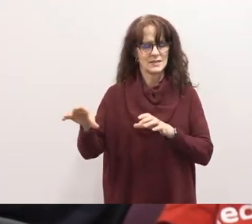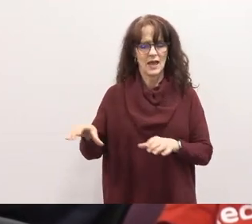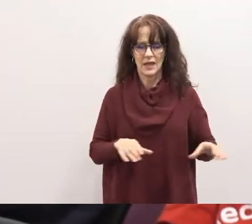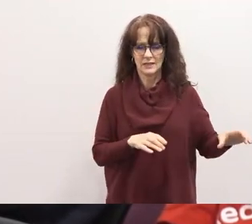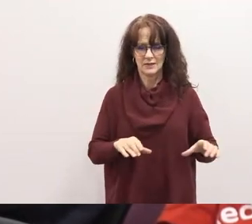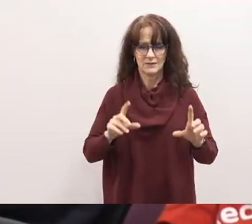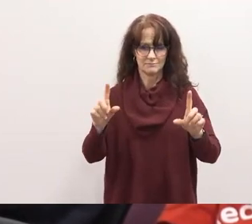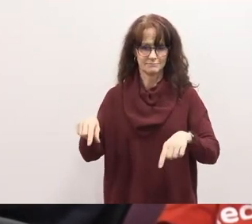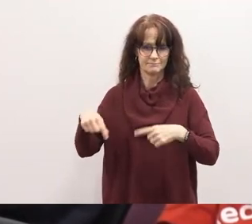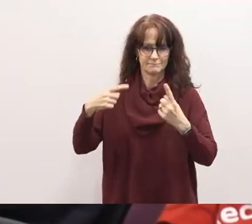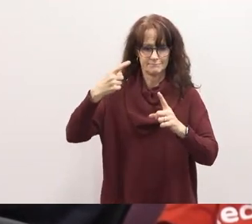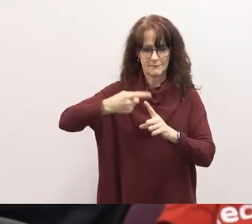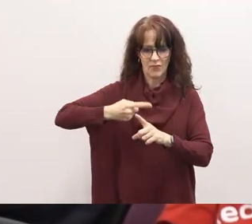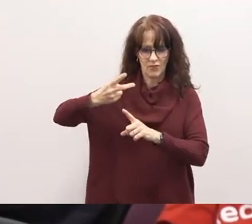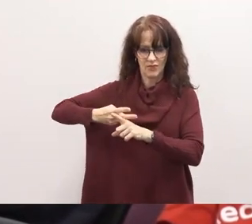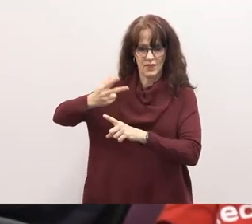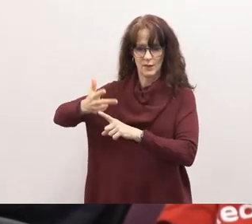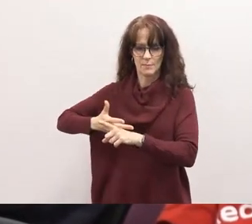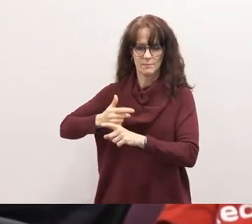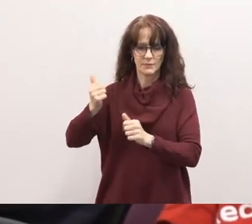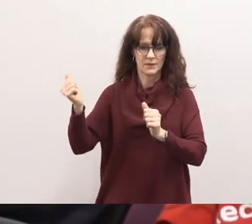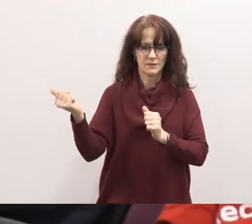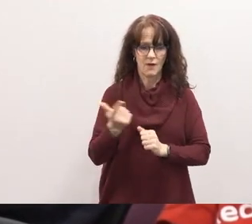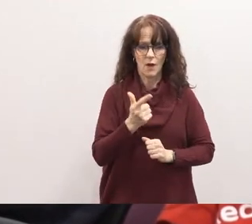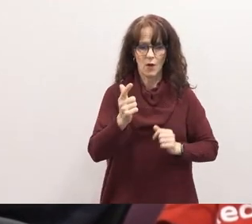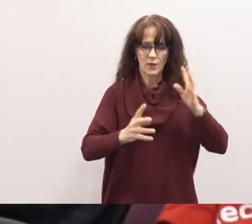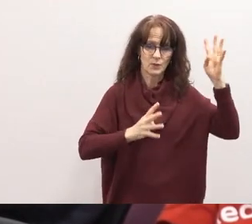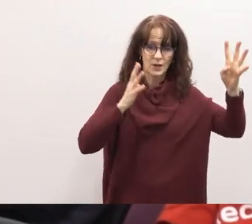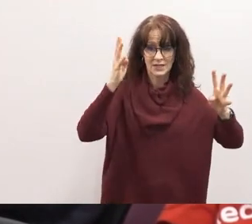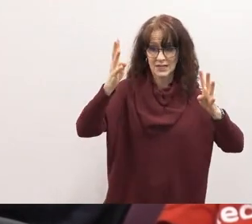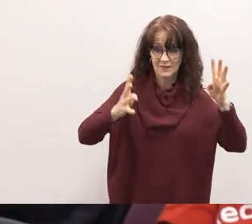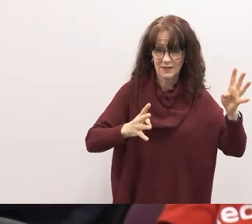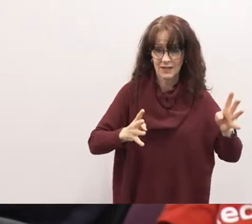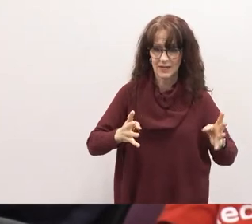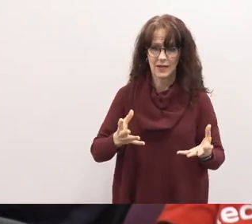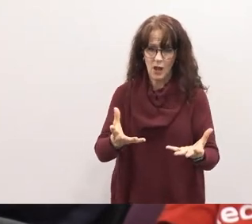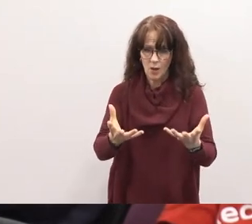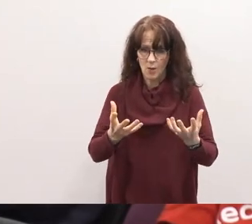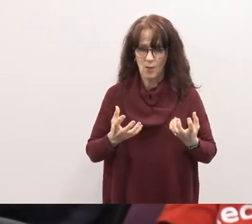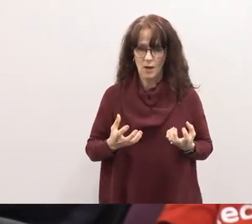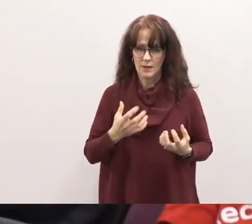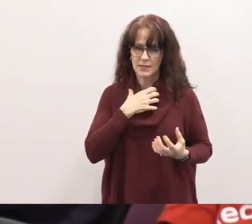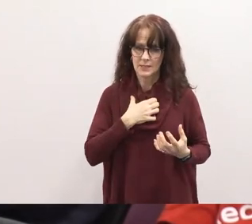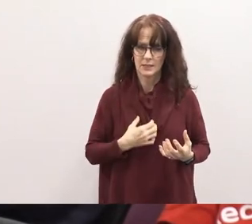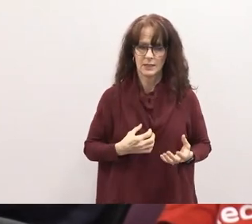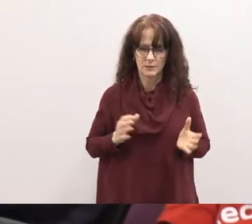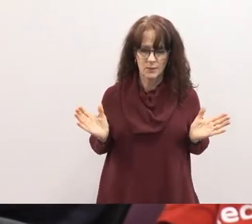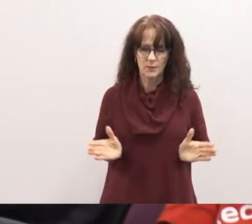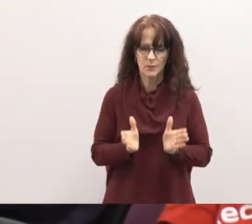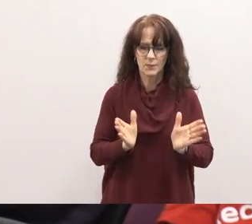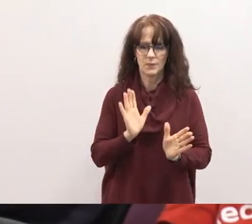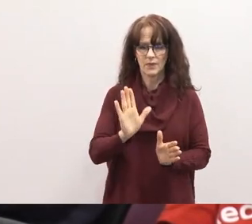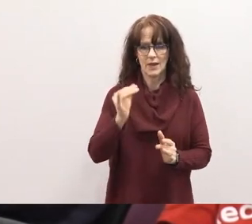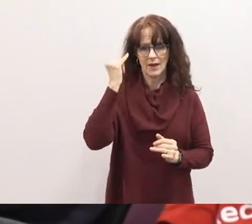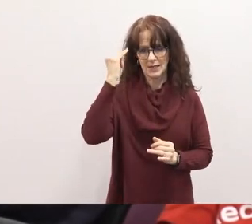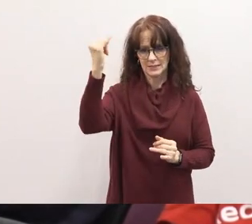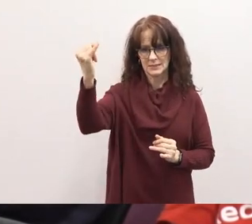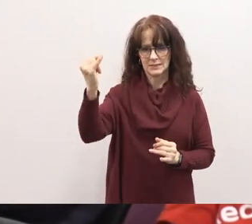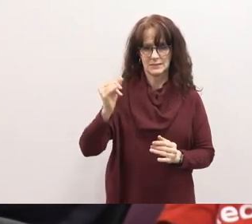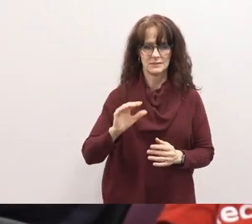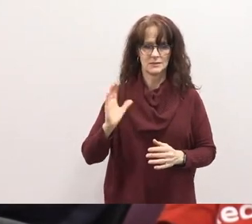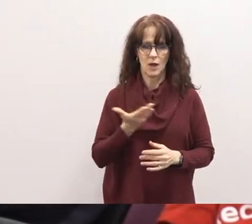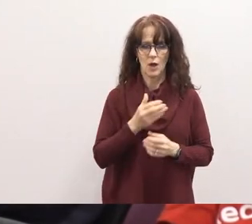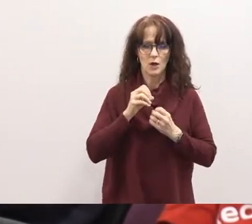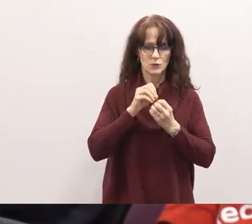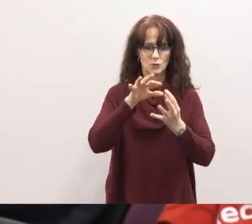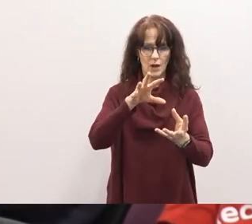the past few months because of everyone's creativity and will to push their ideas forward. With our dragon's